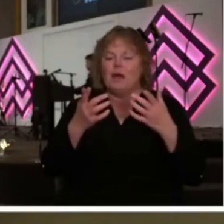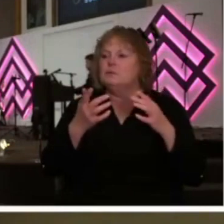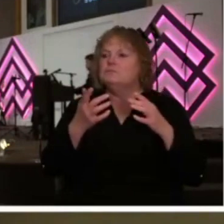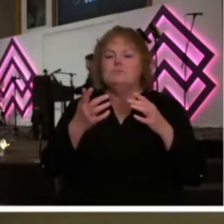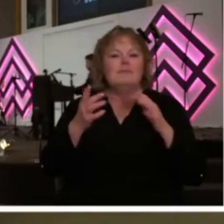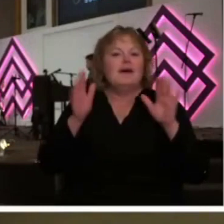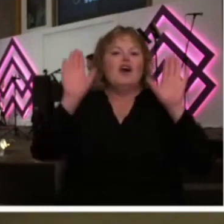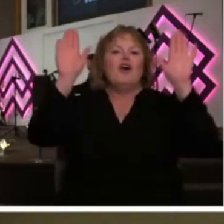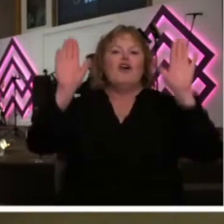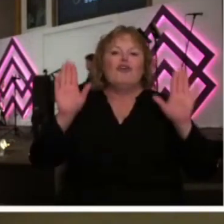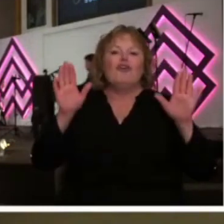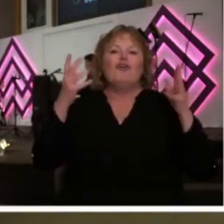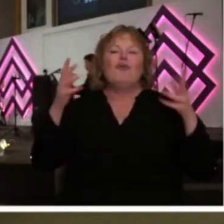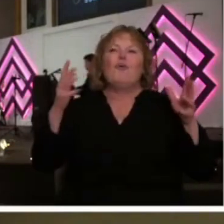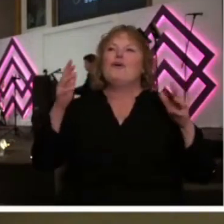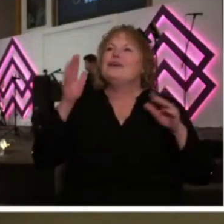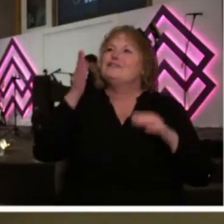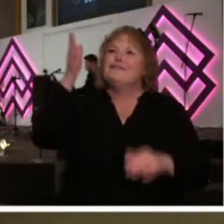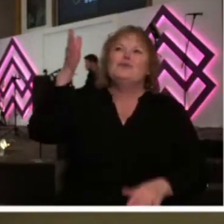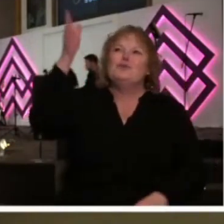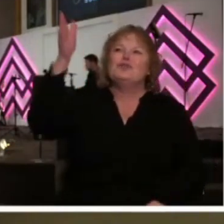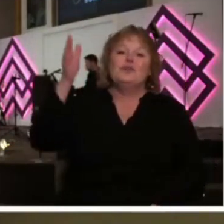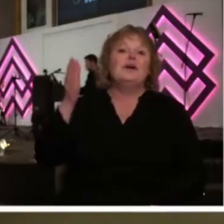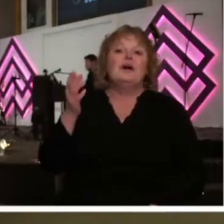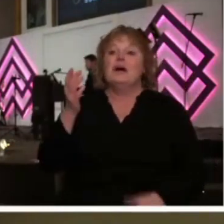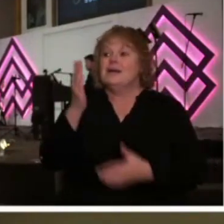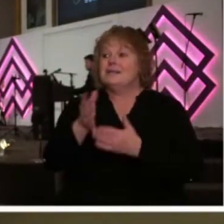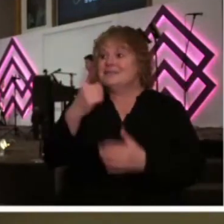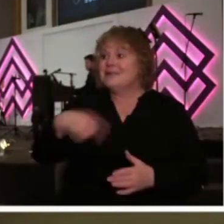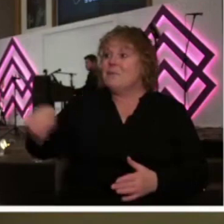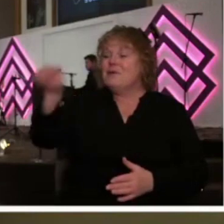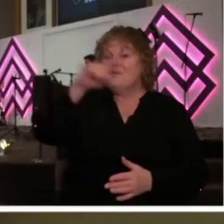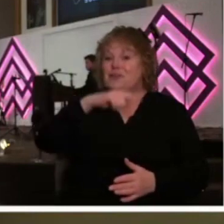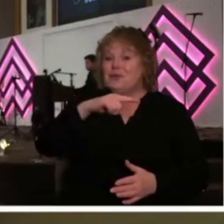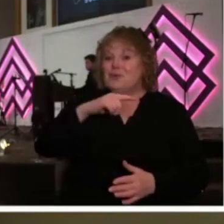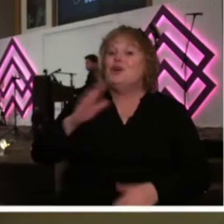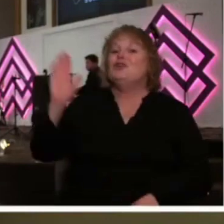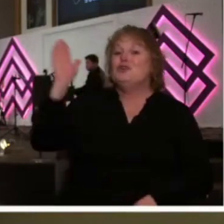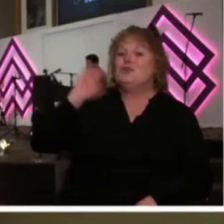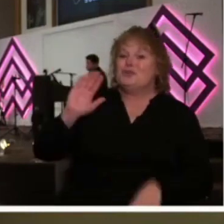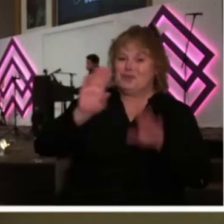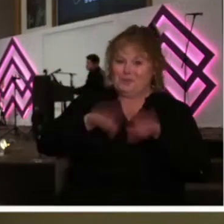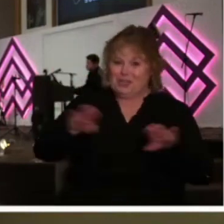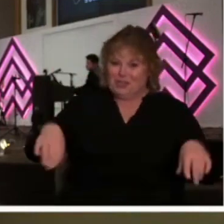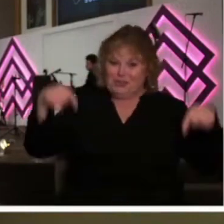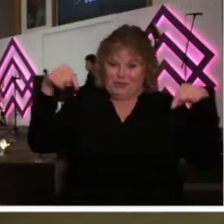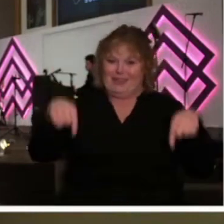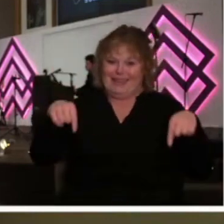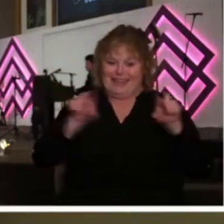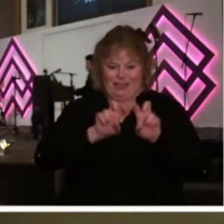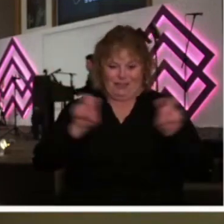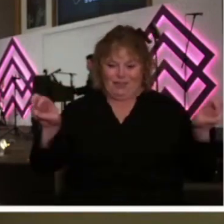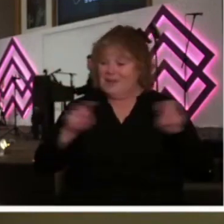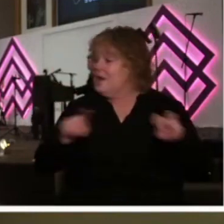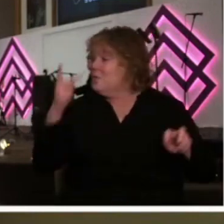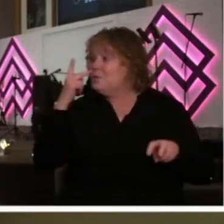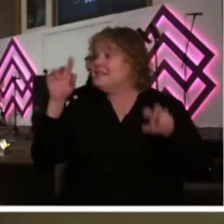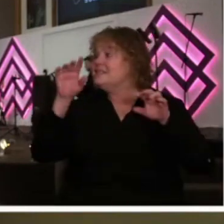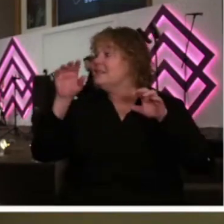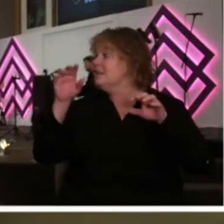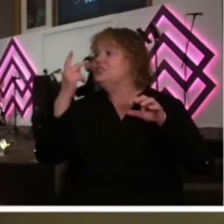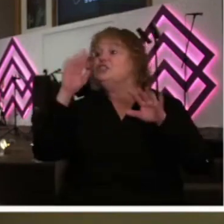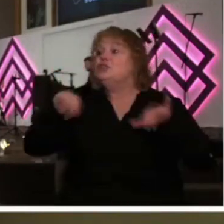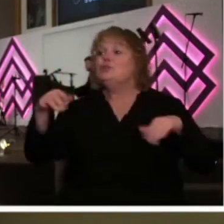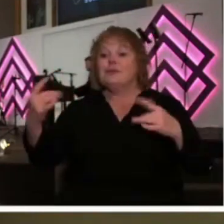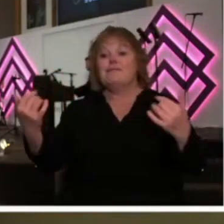future. Some of you that are here today used to be the children here. And so when we see these children come today,